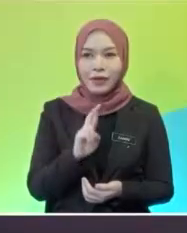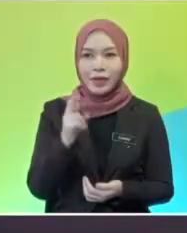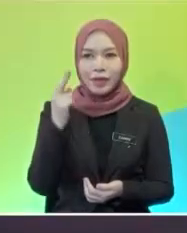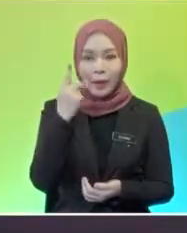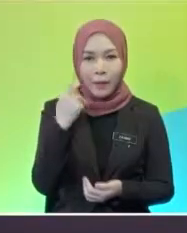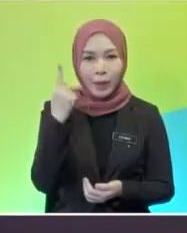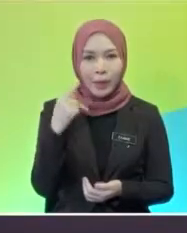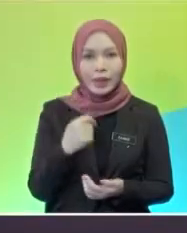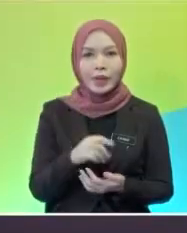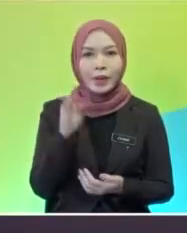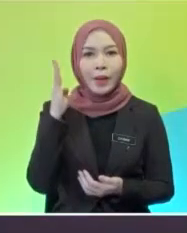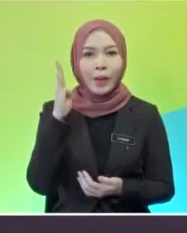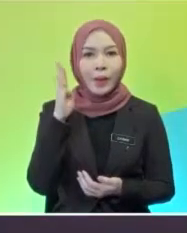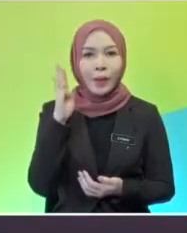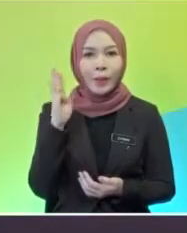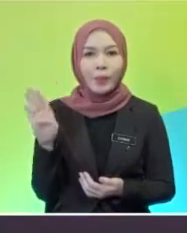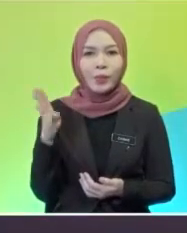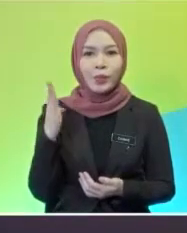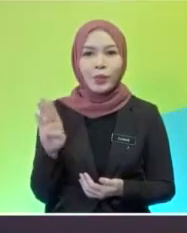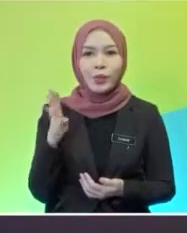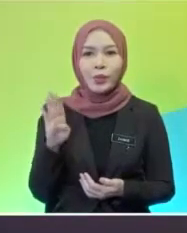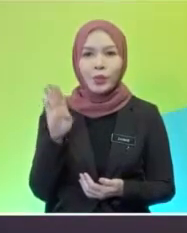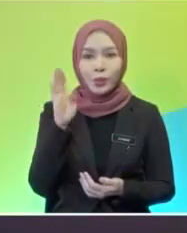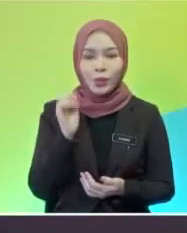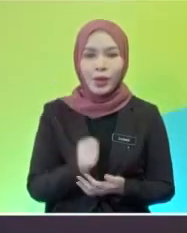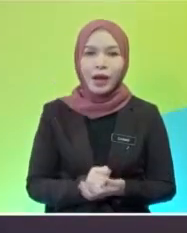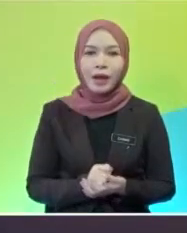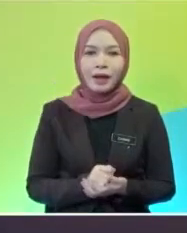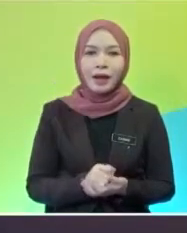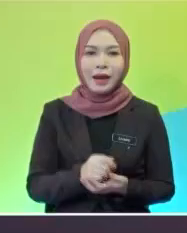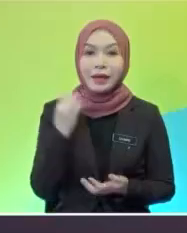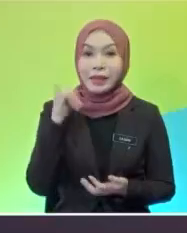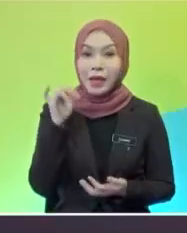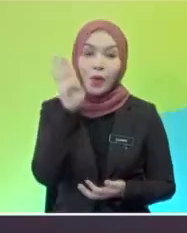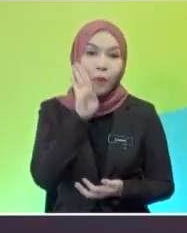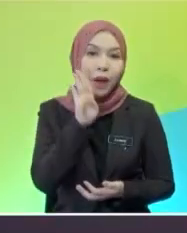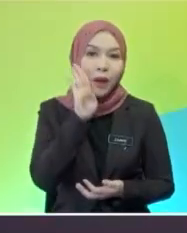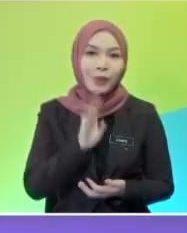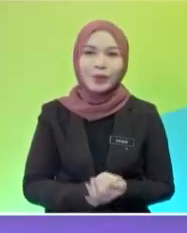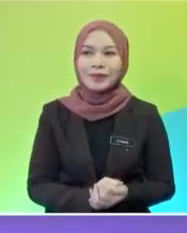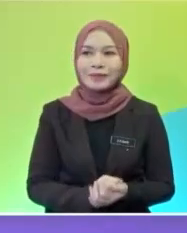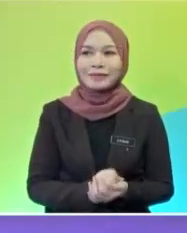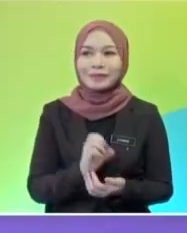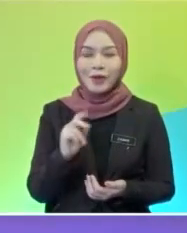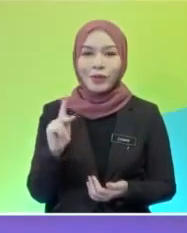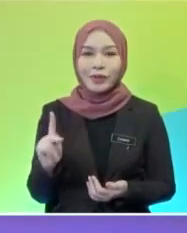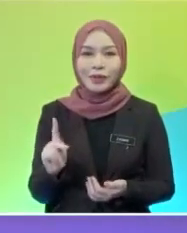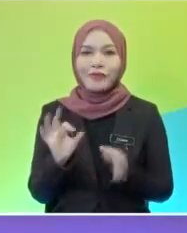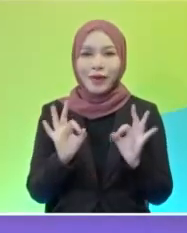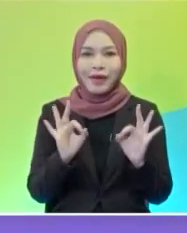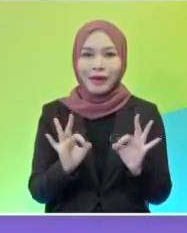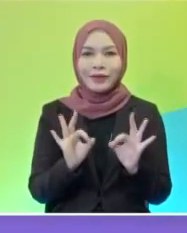Purple, blue, gray, yellow, brown. So many colors. Okay, we have red,